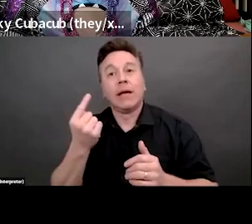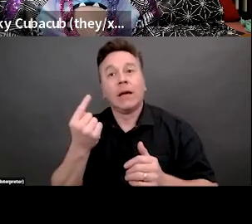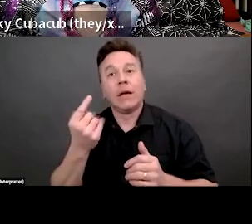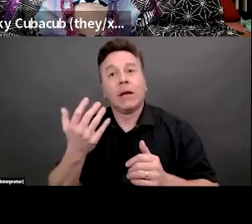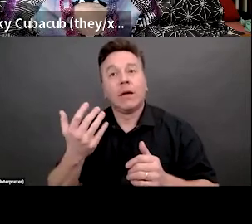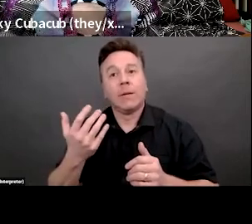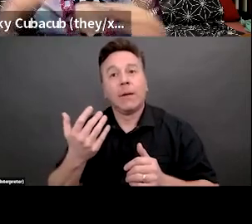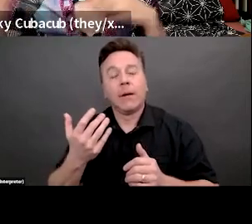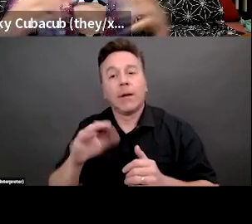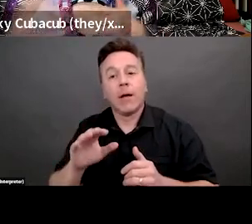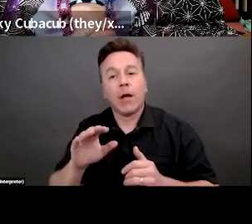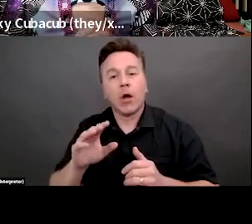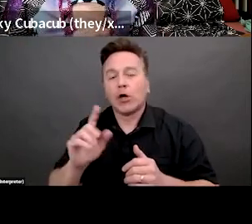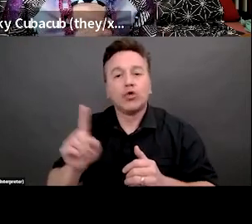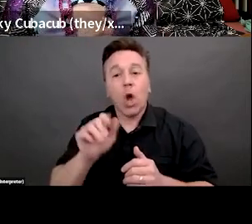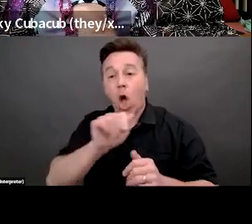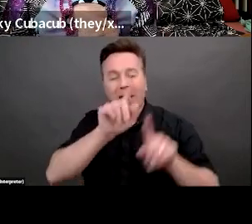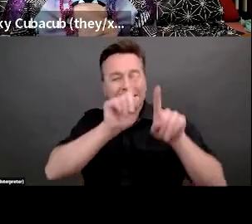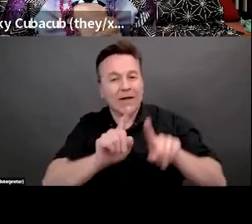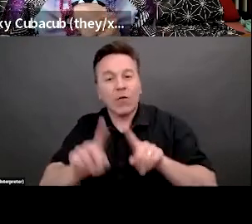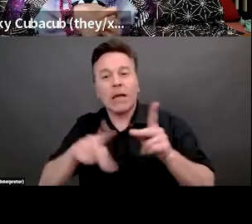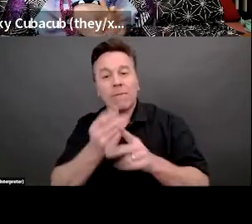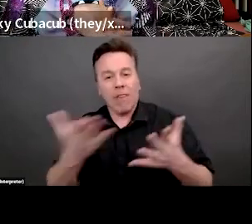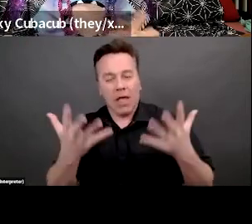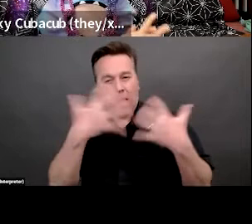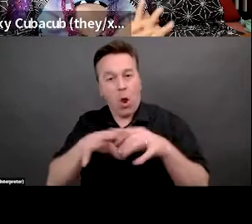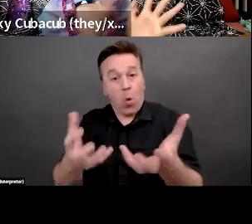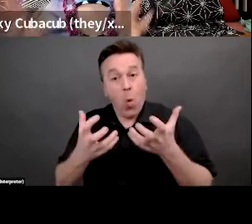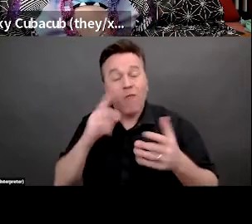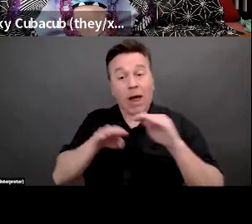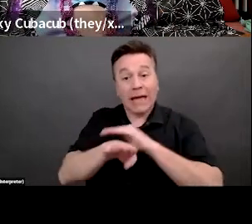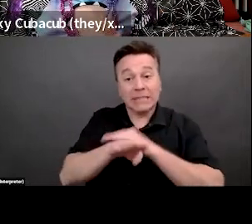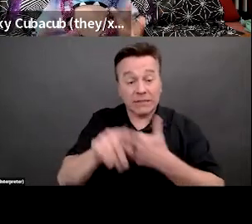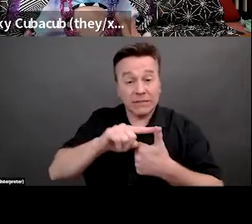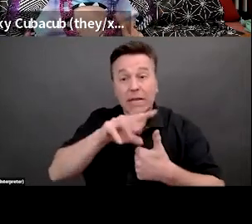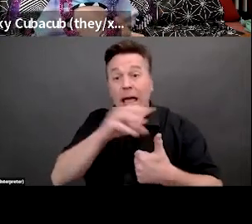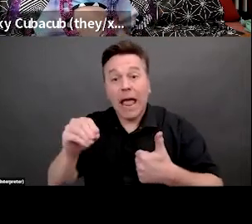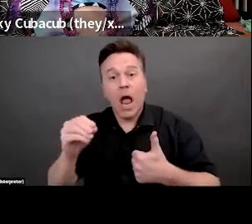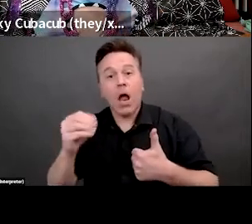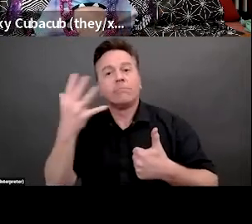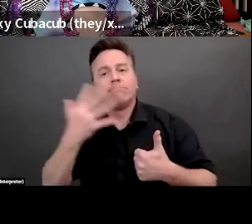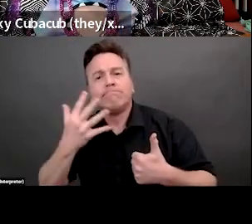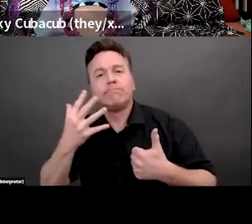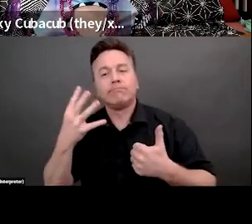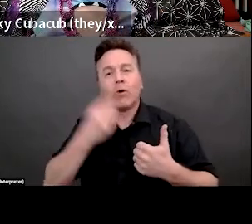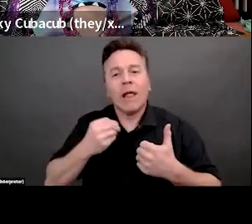like just all these different kinds of things that she wanted for access, but also for cuteness and